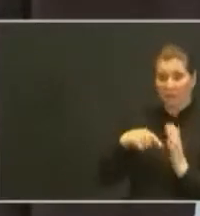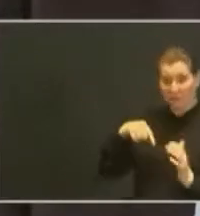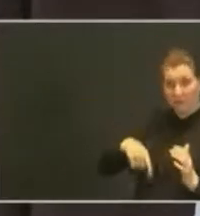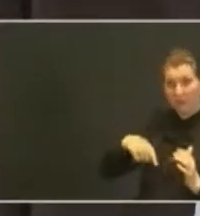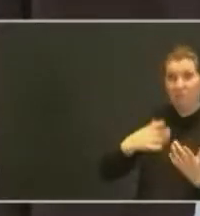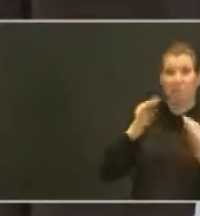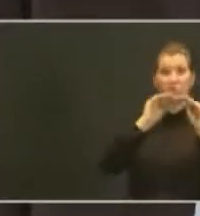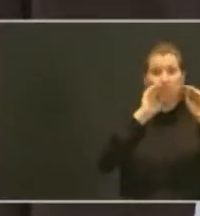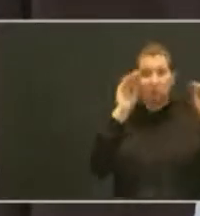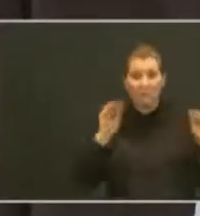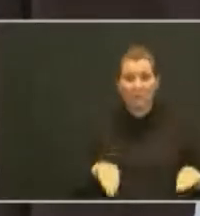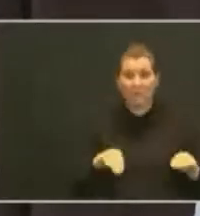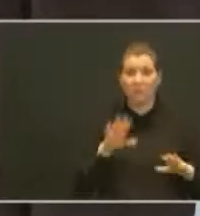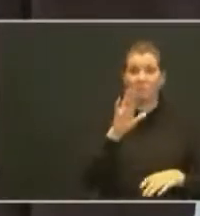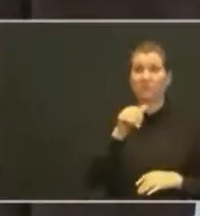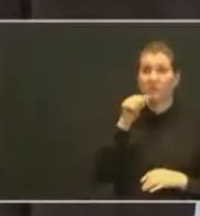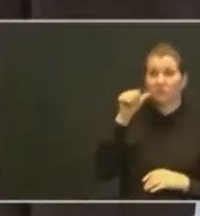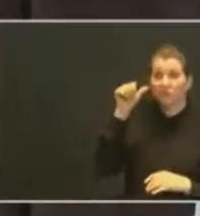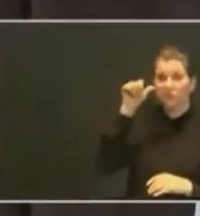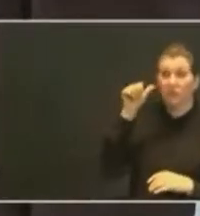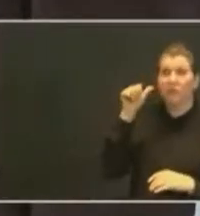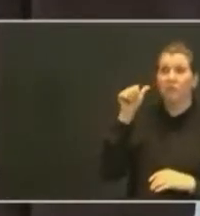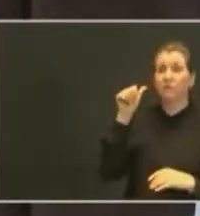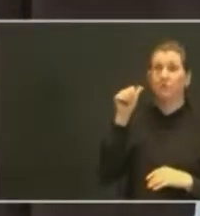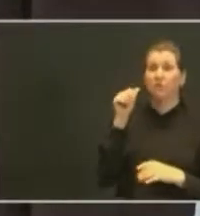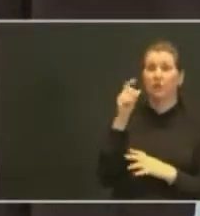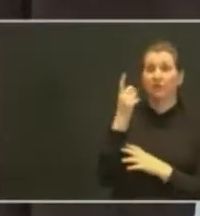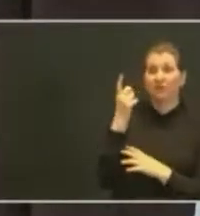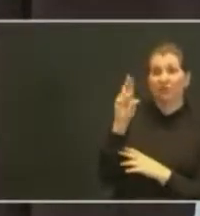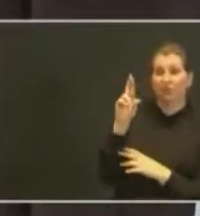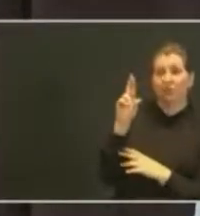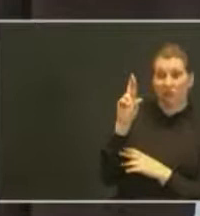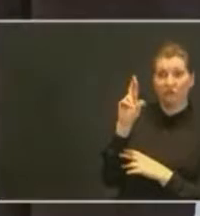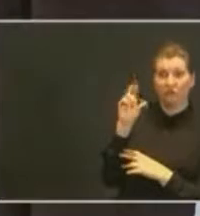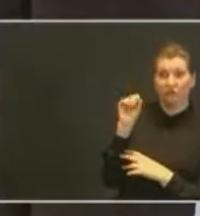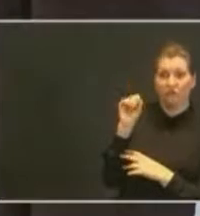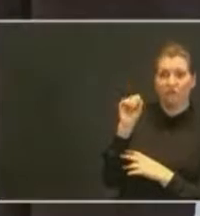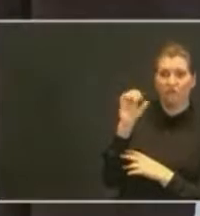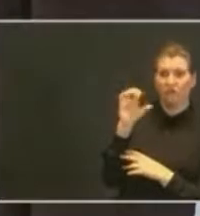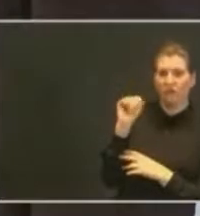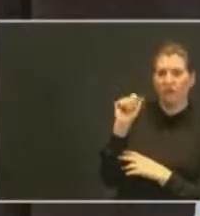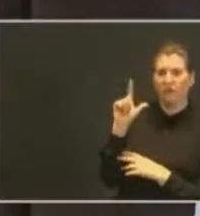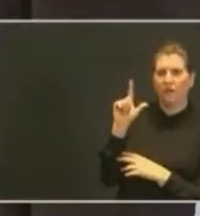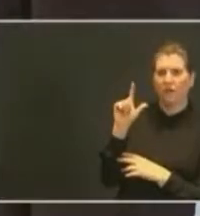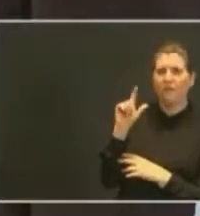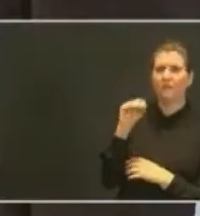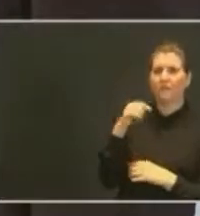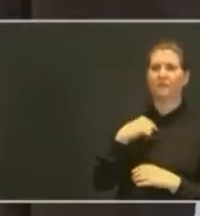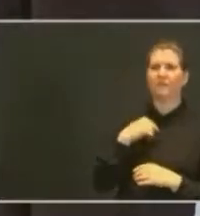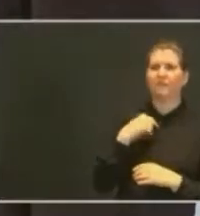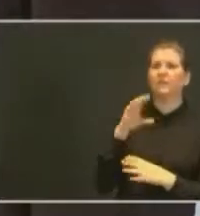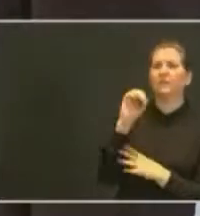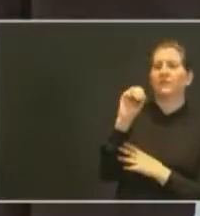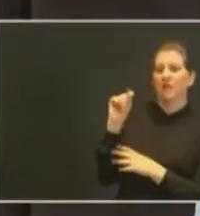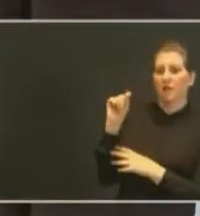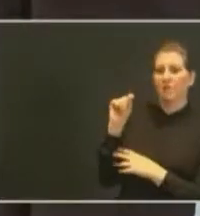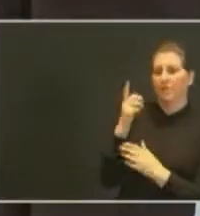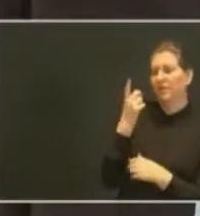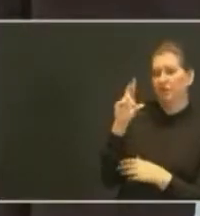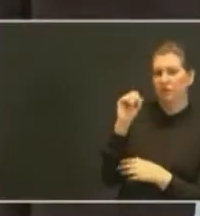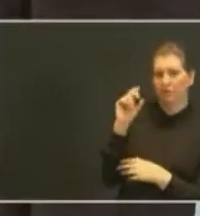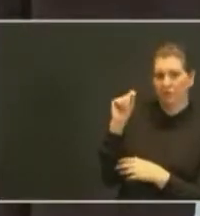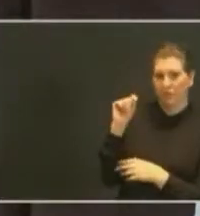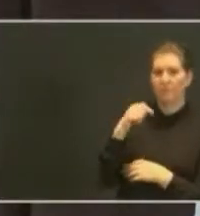recently as yesterday, Dr. Alexander Scott and I participated in an active discussion with event professionals and the Hospitality